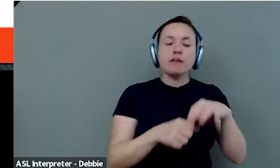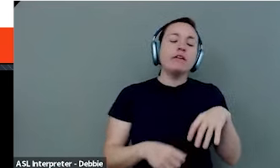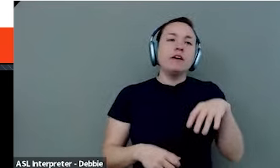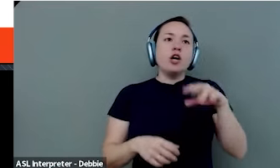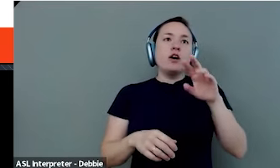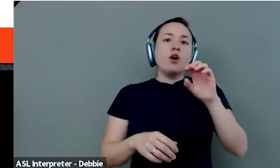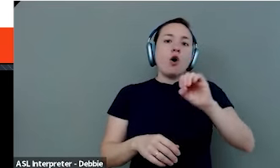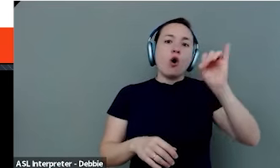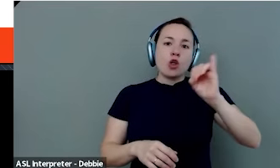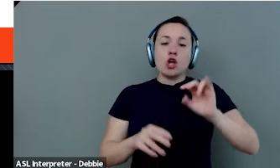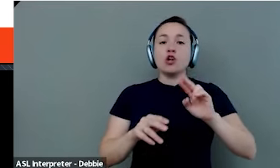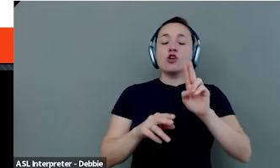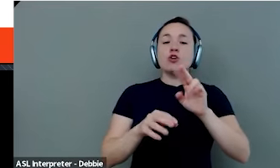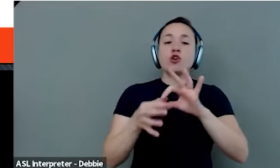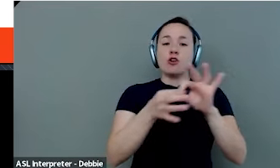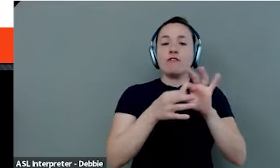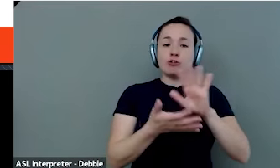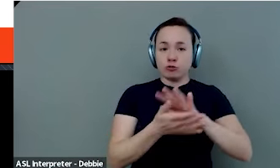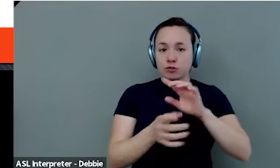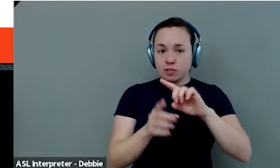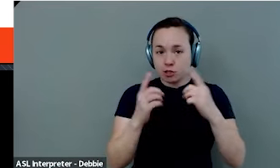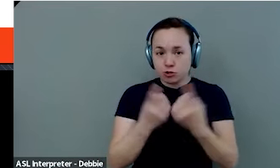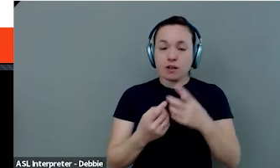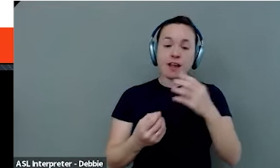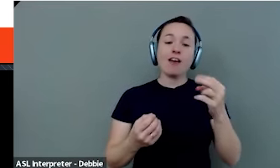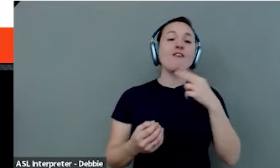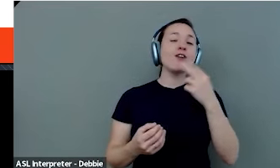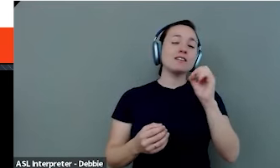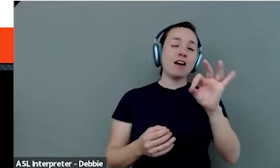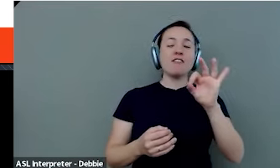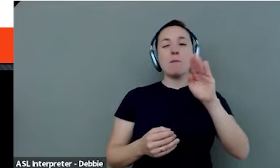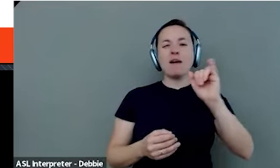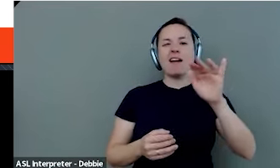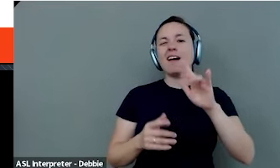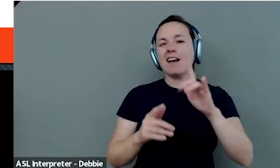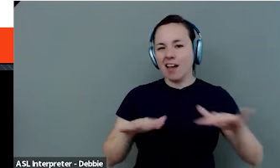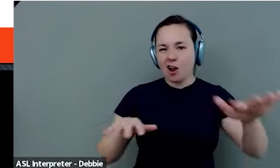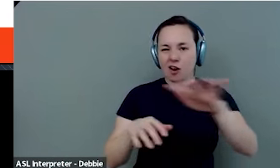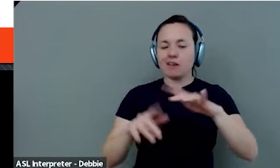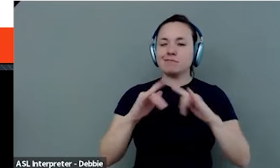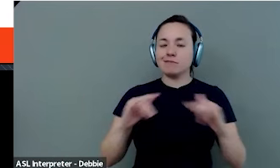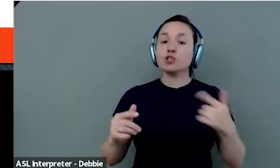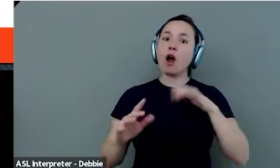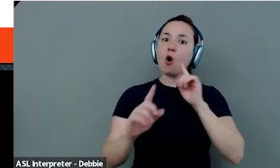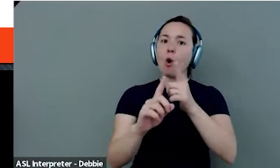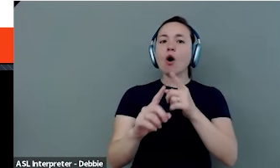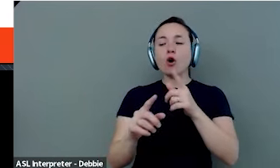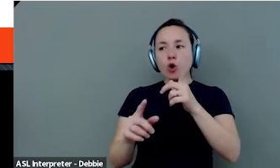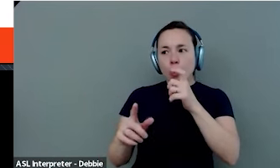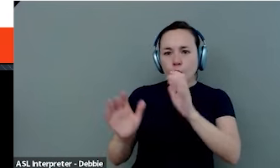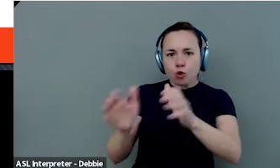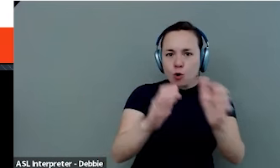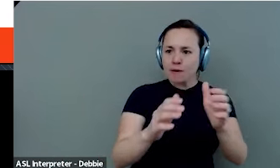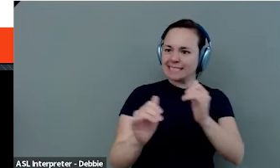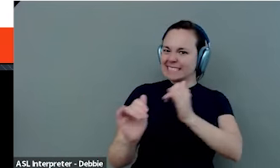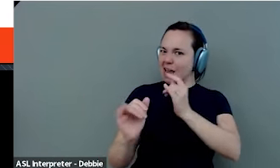District, Gen X Resource Center, and Voices of the Bay Area. So our goal was to partner with organizations who have similar missions and are